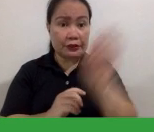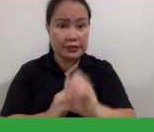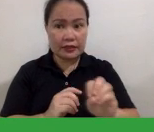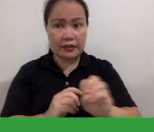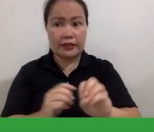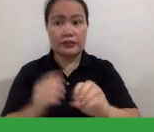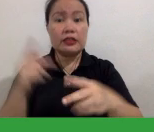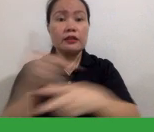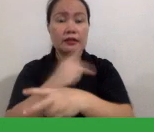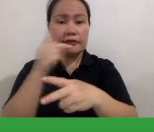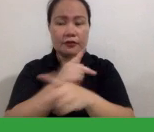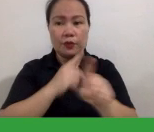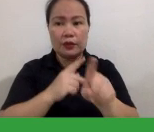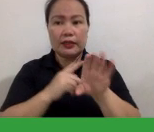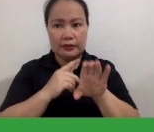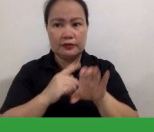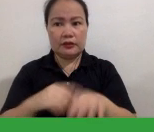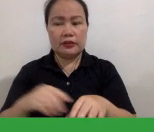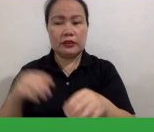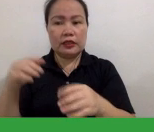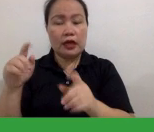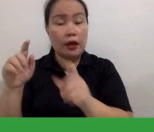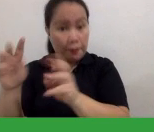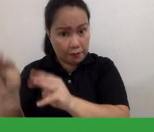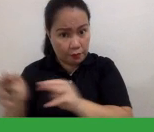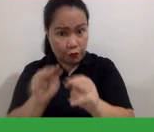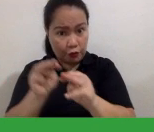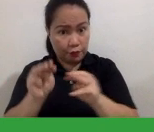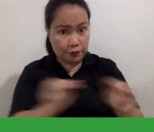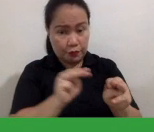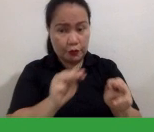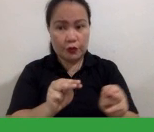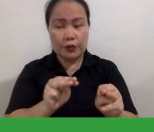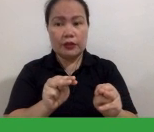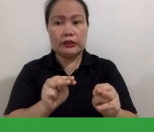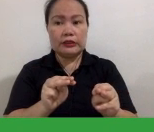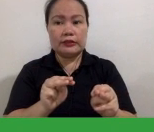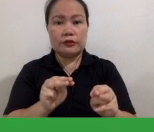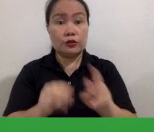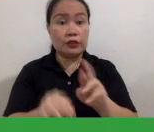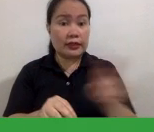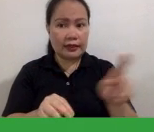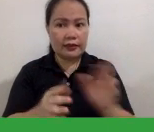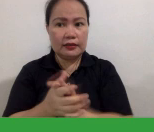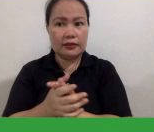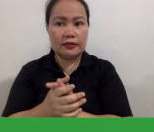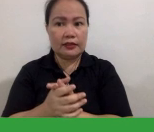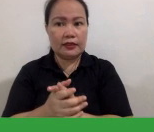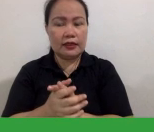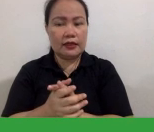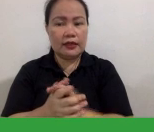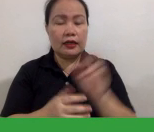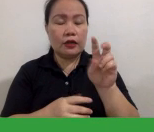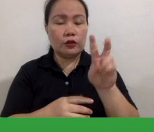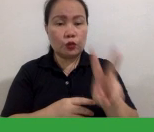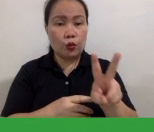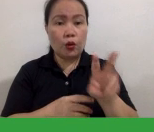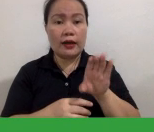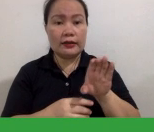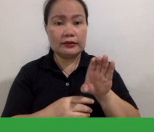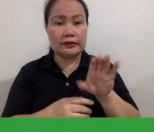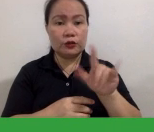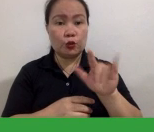just multiply 2.25 by 100 by moving 2 units to the right. So, move natin, 1,